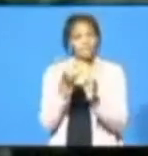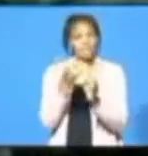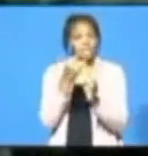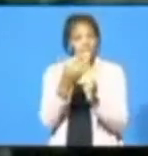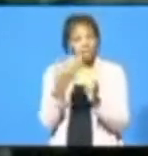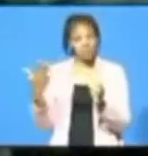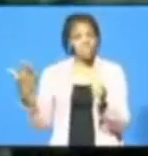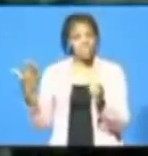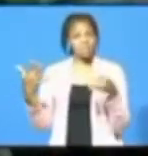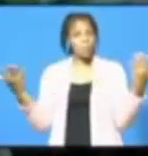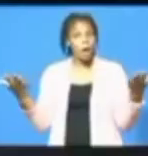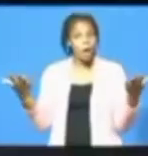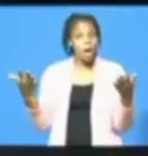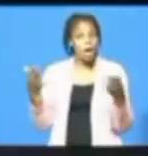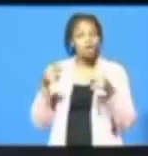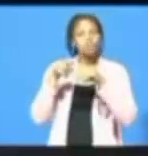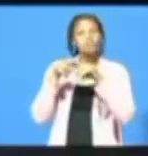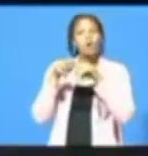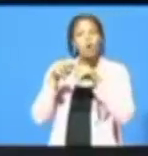Salt